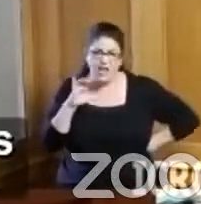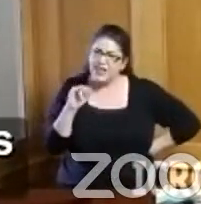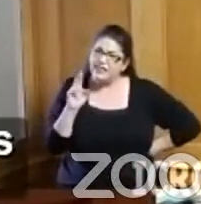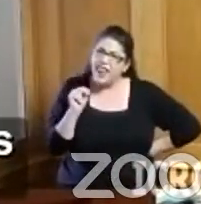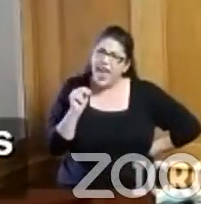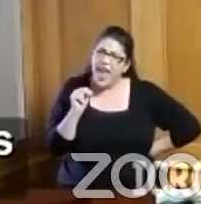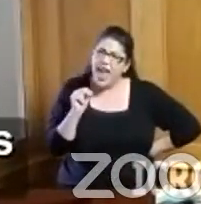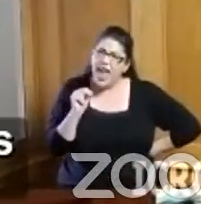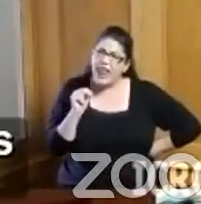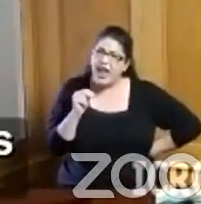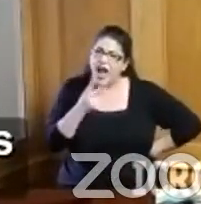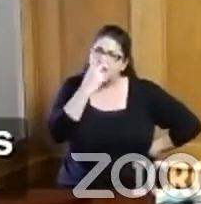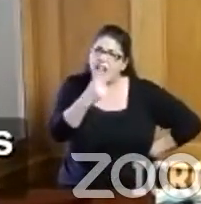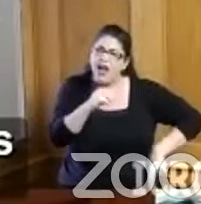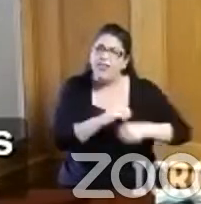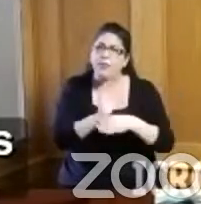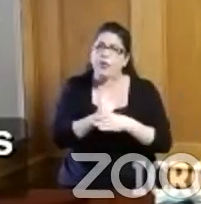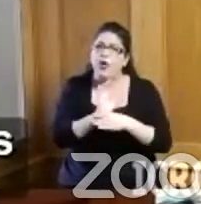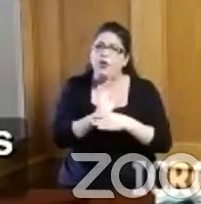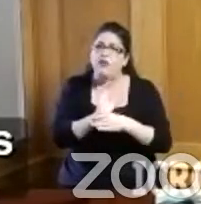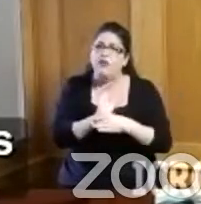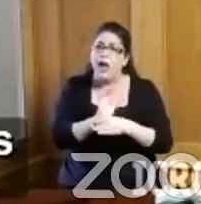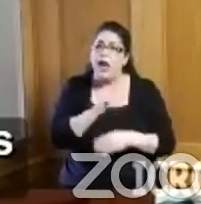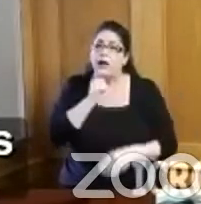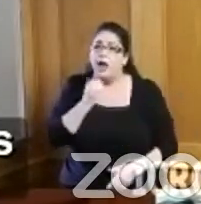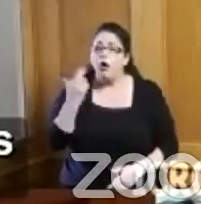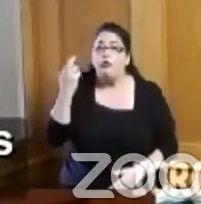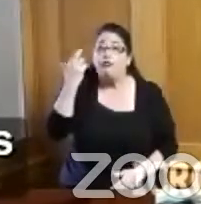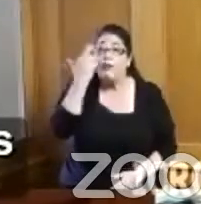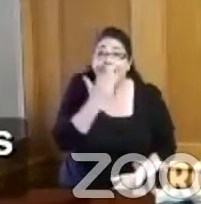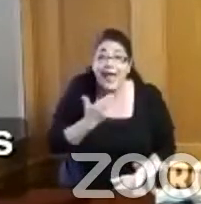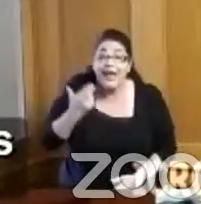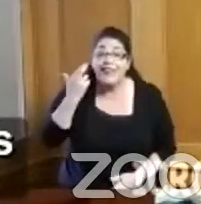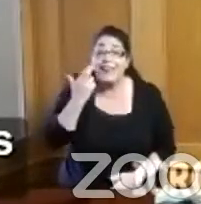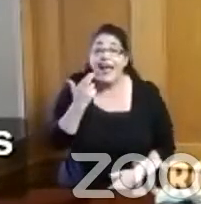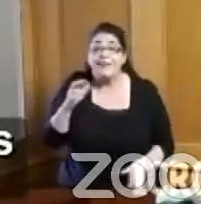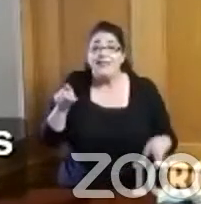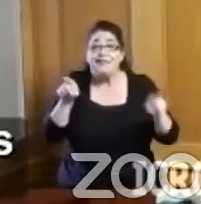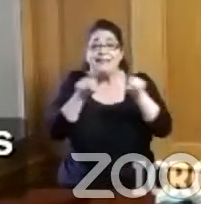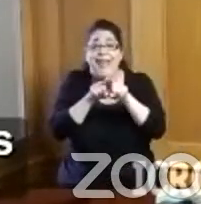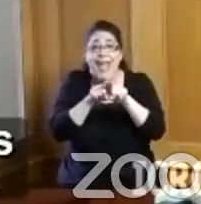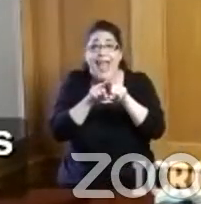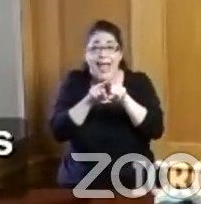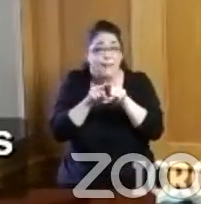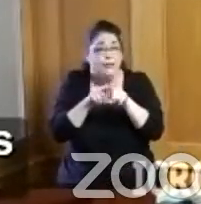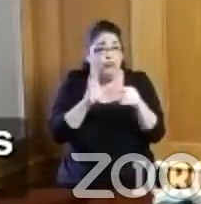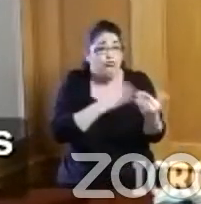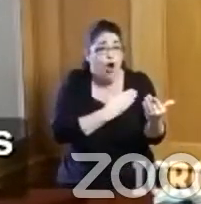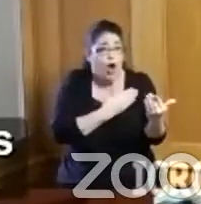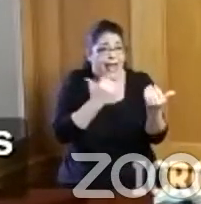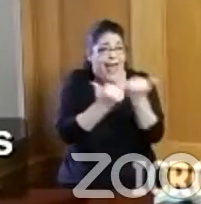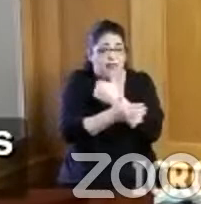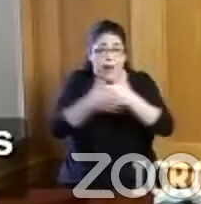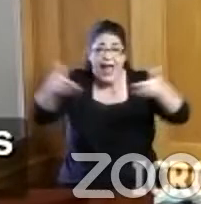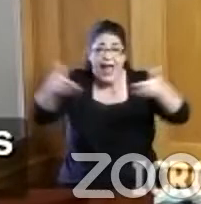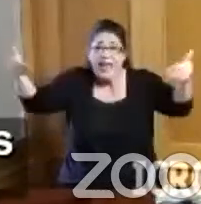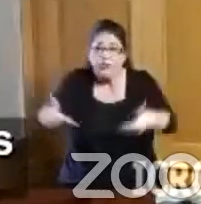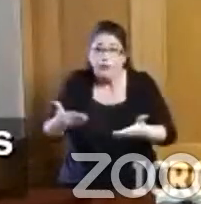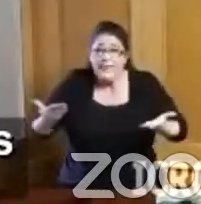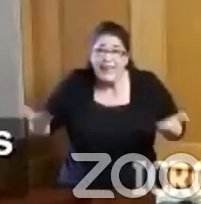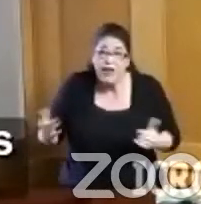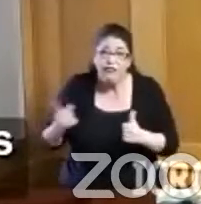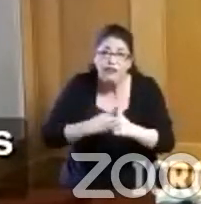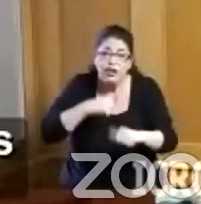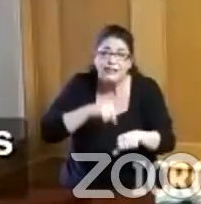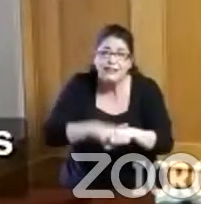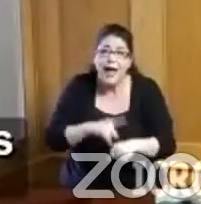Cincinnati? I'm 43 years old and we didn't know that James Brown produced the same song that everybody's singing in Cincinnati? That's a shame. That doesn't